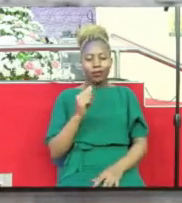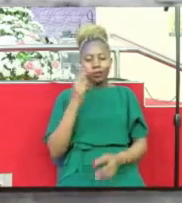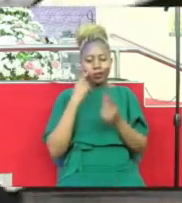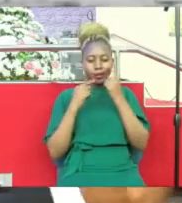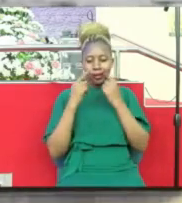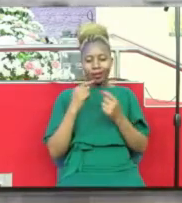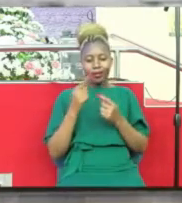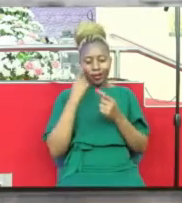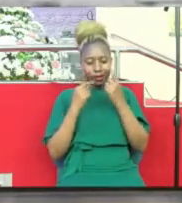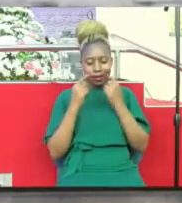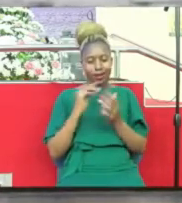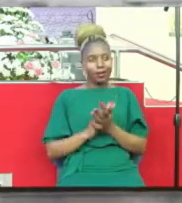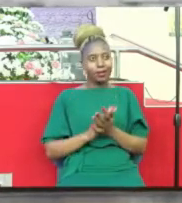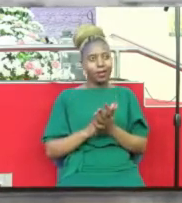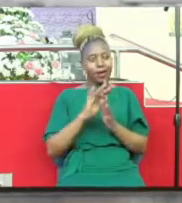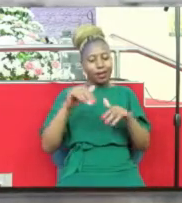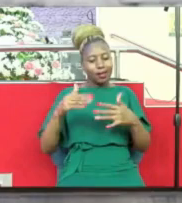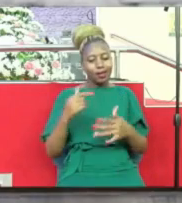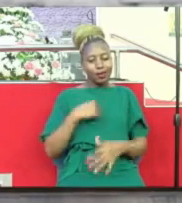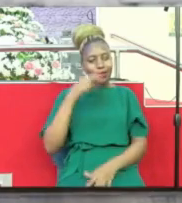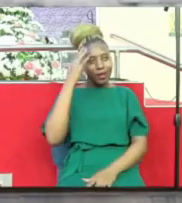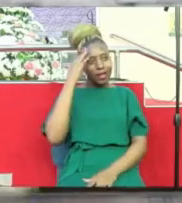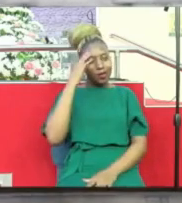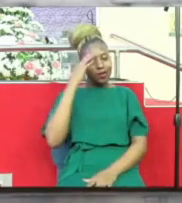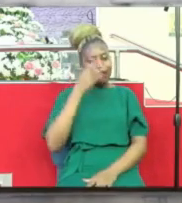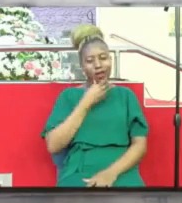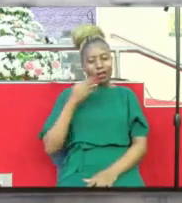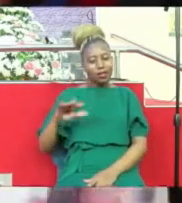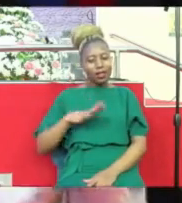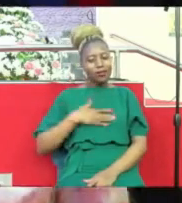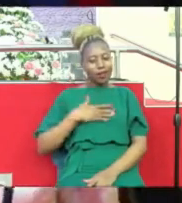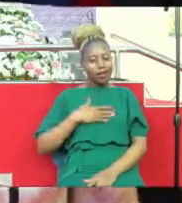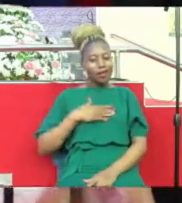That's how I know he has a sound mind.